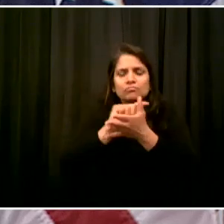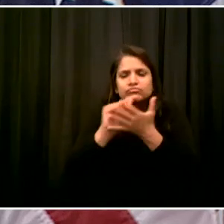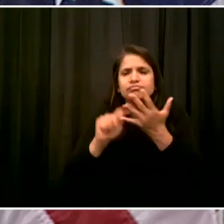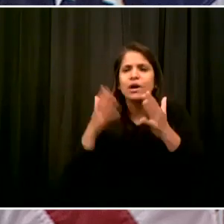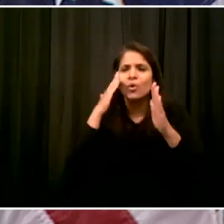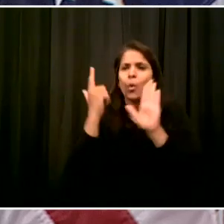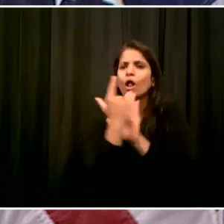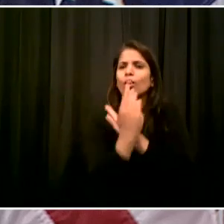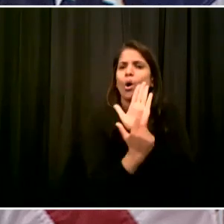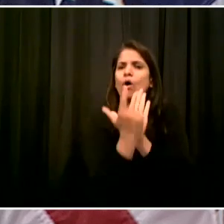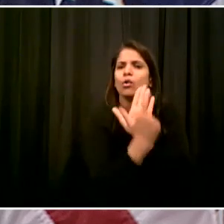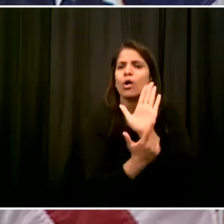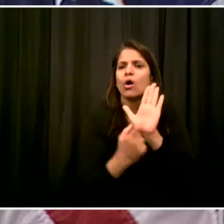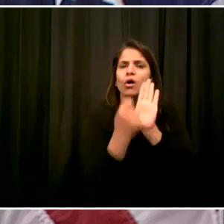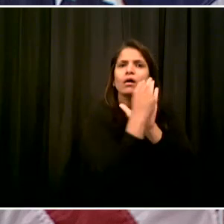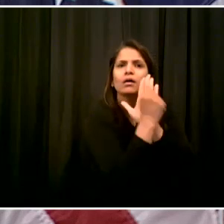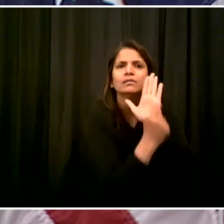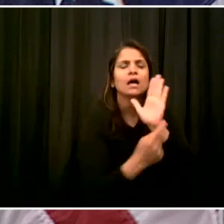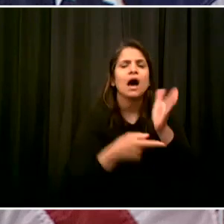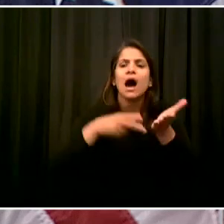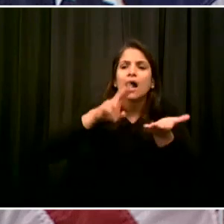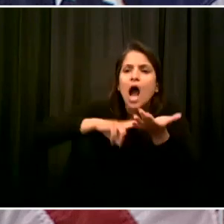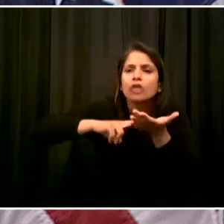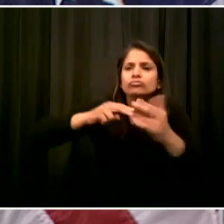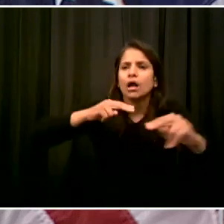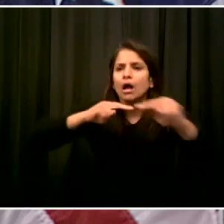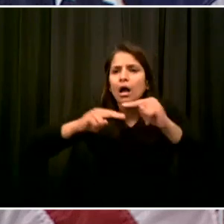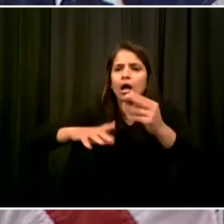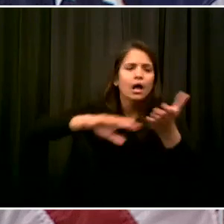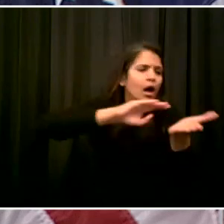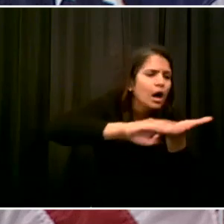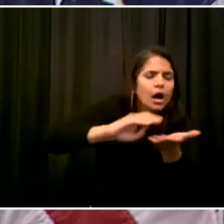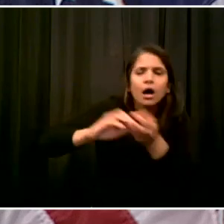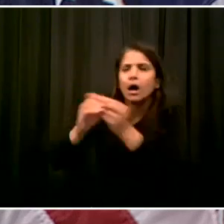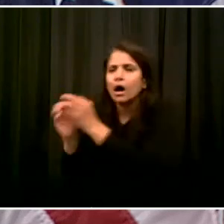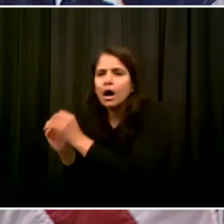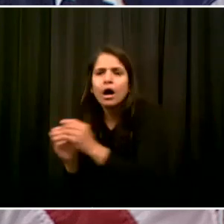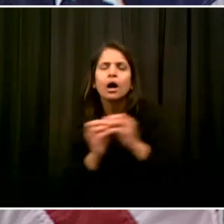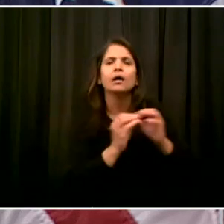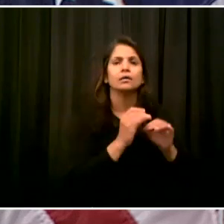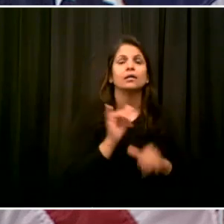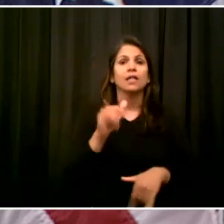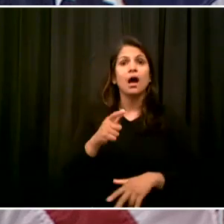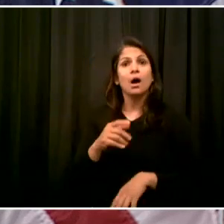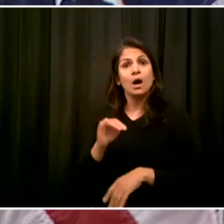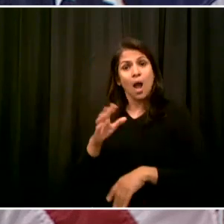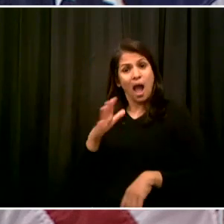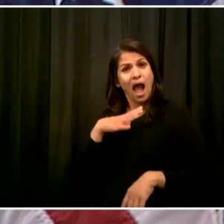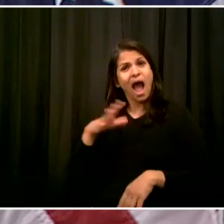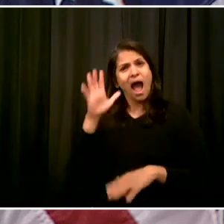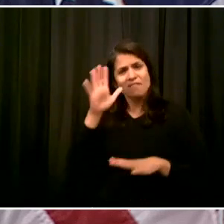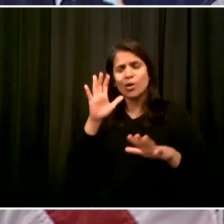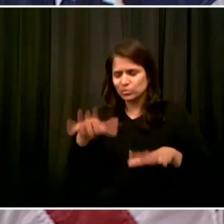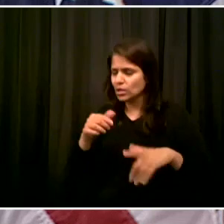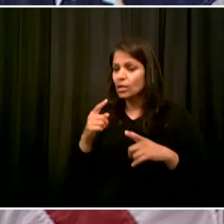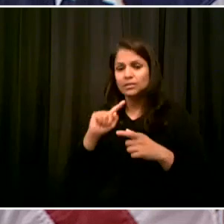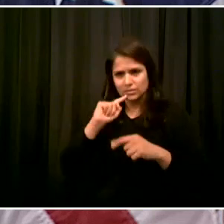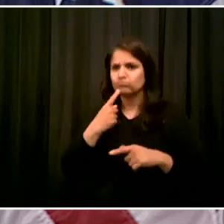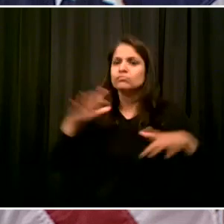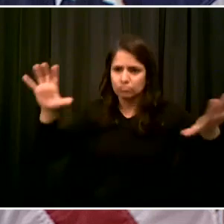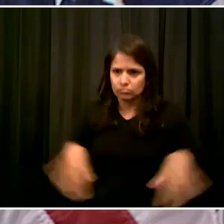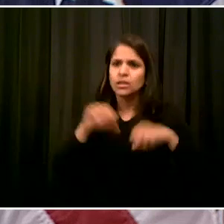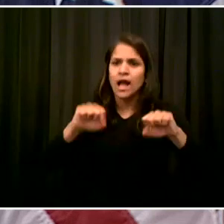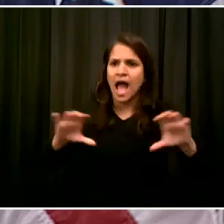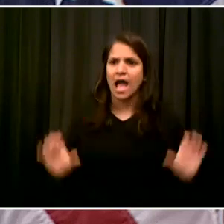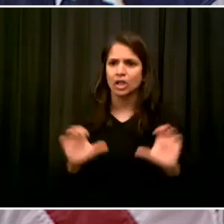to be faster. So you will see action. I want to see it a lot quicker. I think every